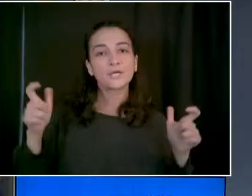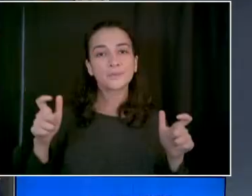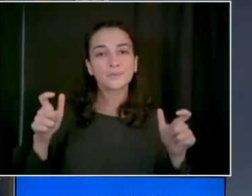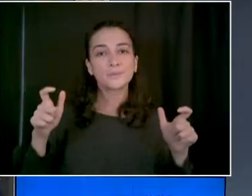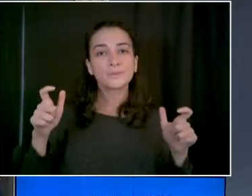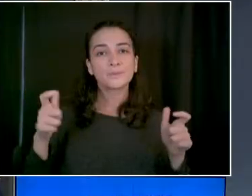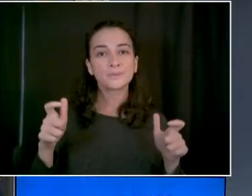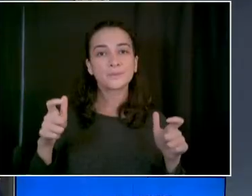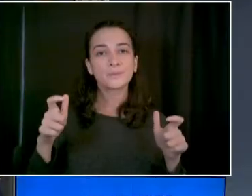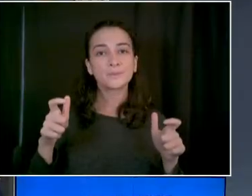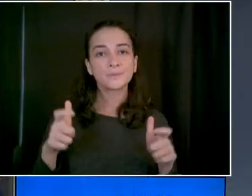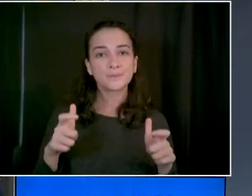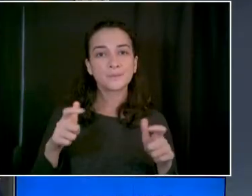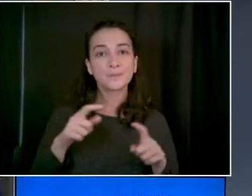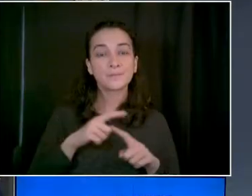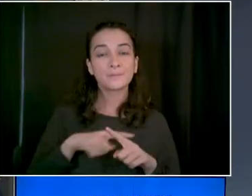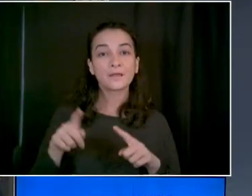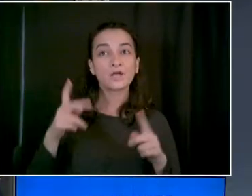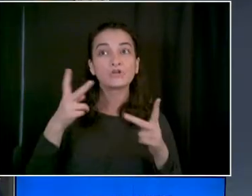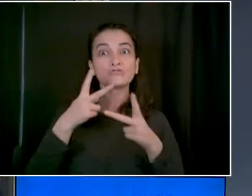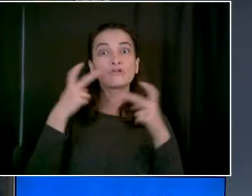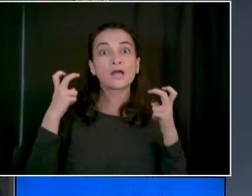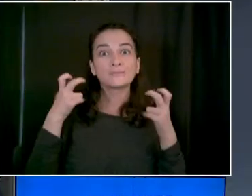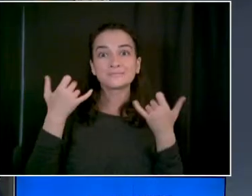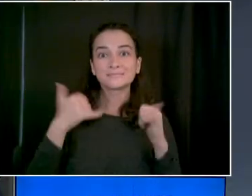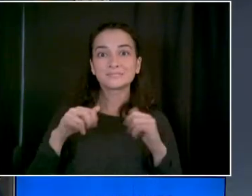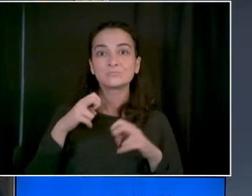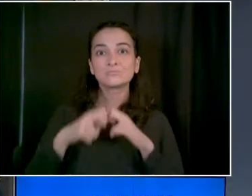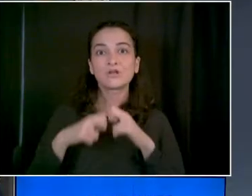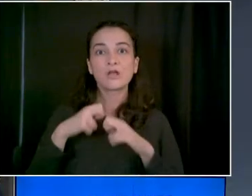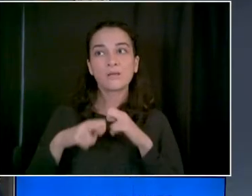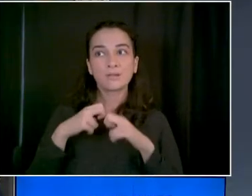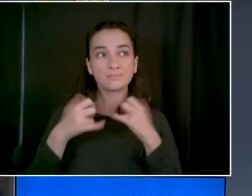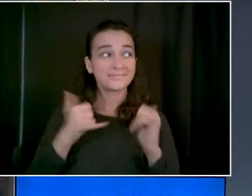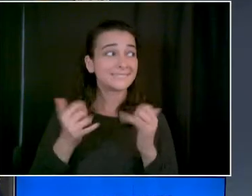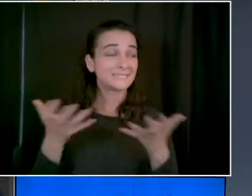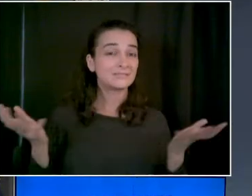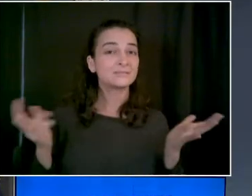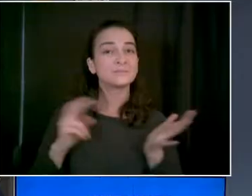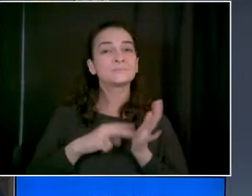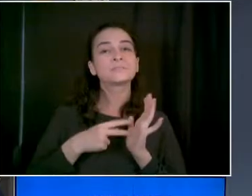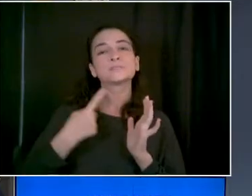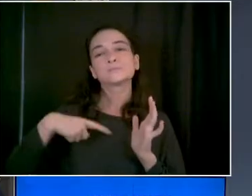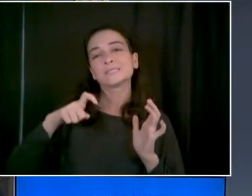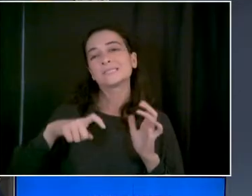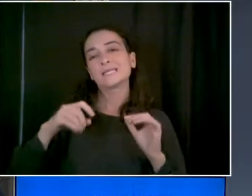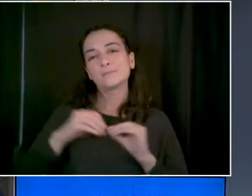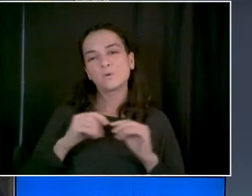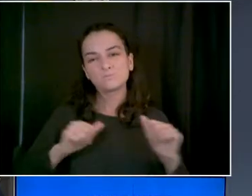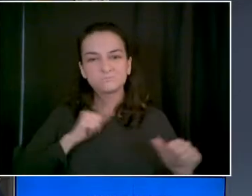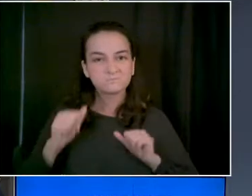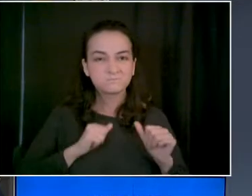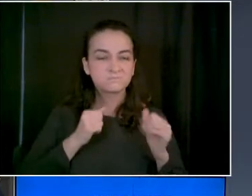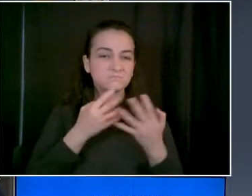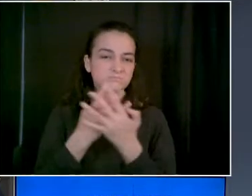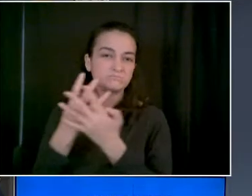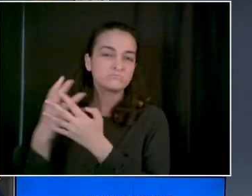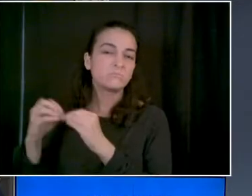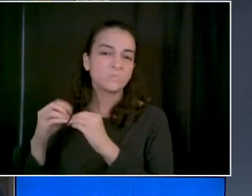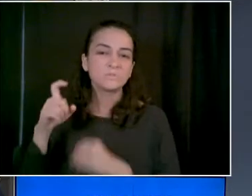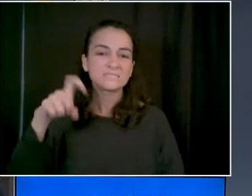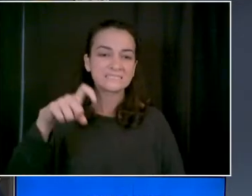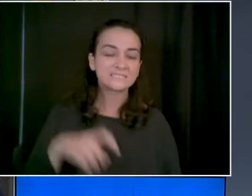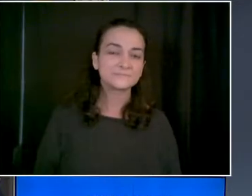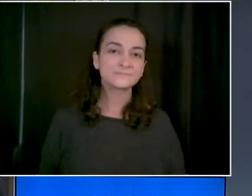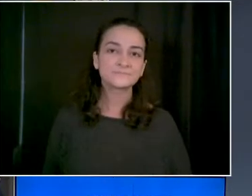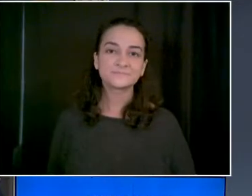Couple more. Jake? Sorry. Hey, Mr. Mayor. How are you? Good. It's for both you and the commissioner, because we've talked a lot